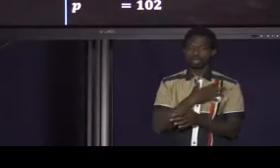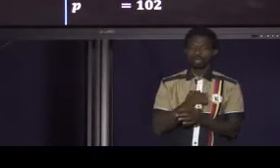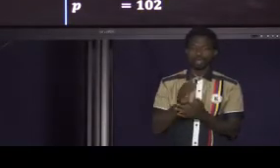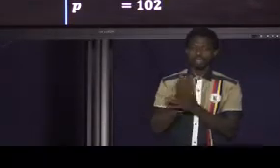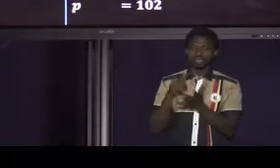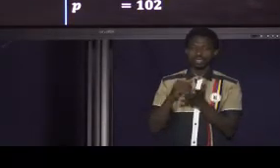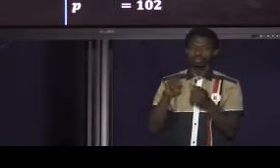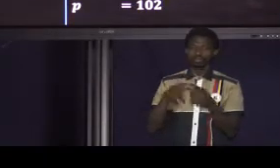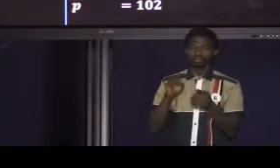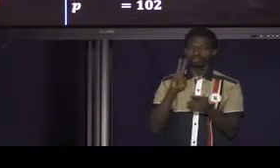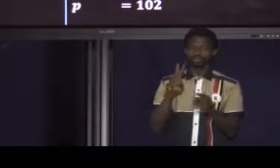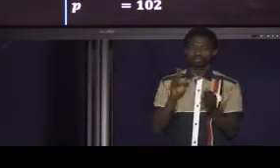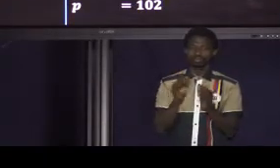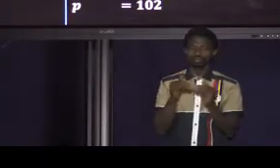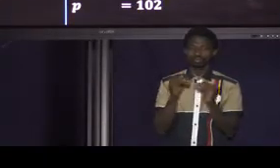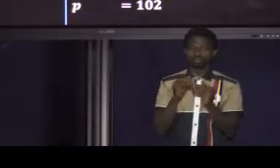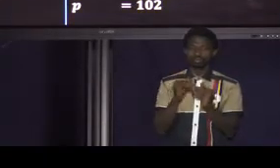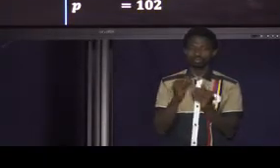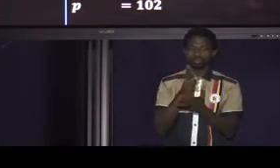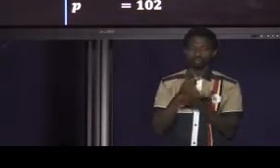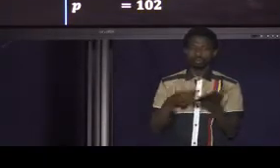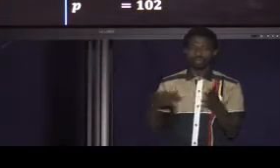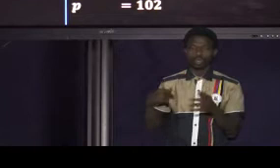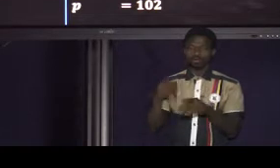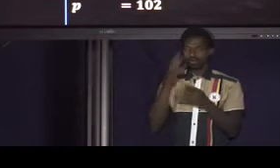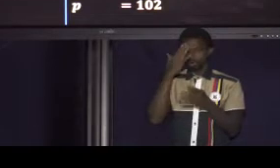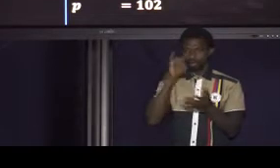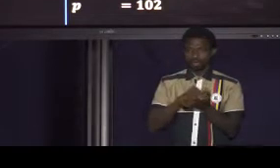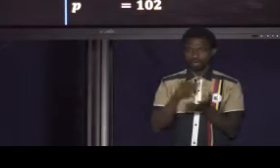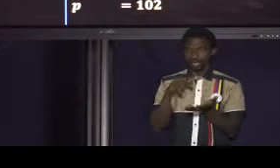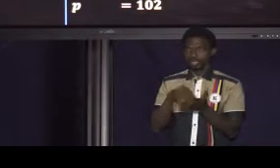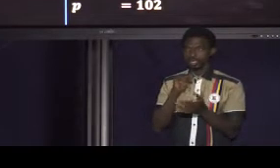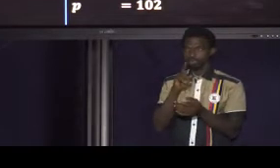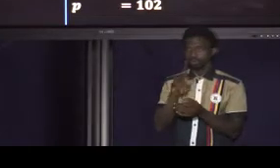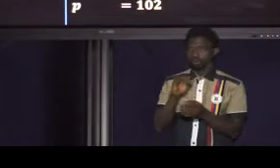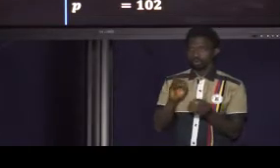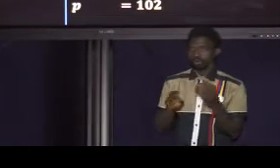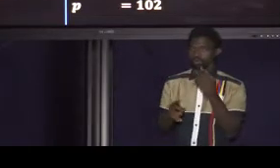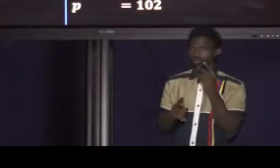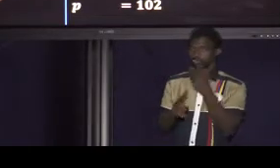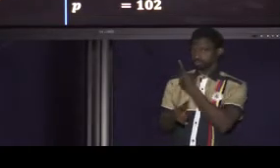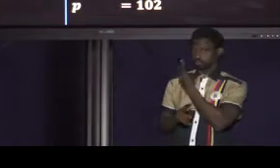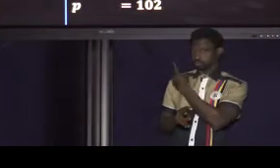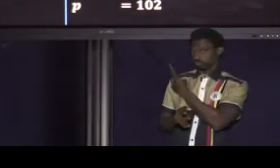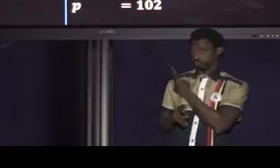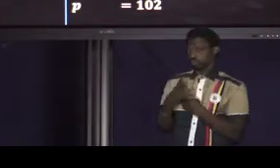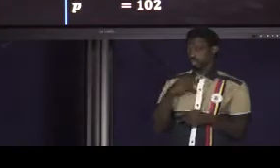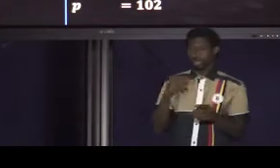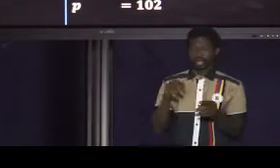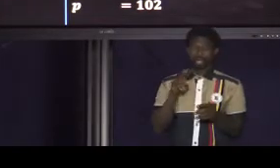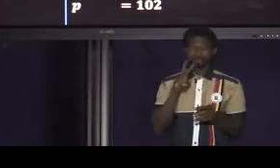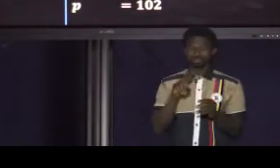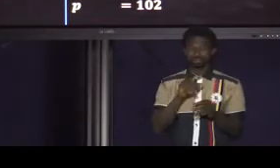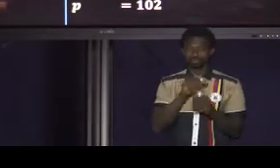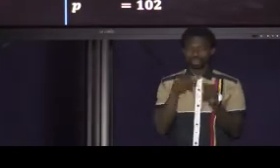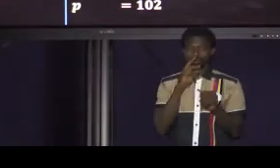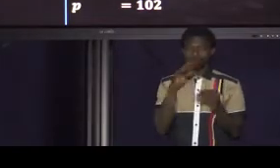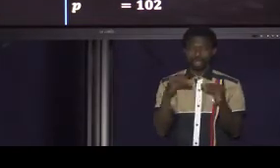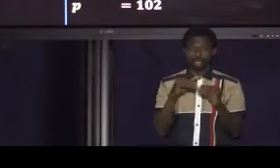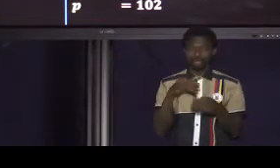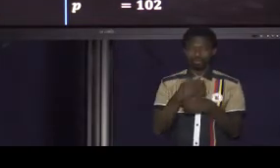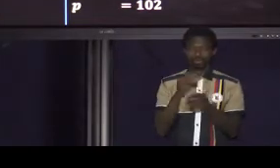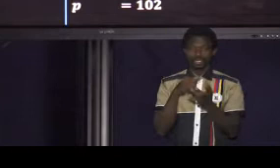equal parts. I will take that again. We know that this is 102, and these two angles are equal. So we need to make this 102